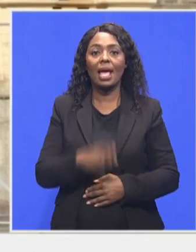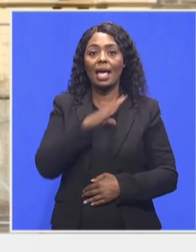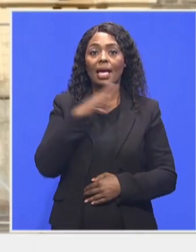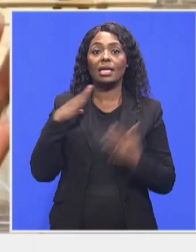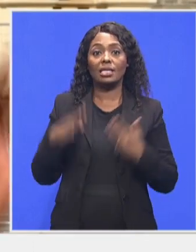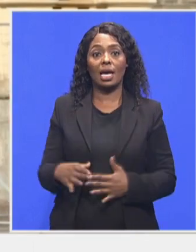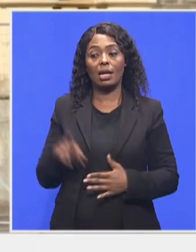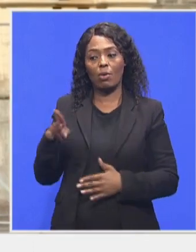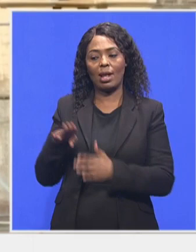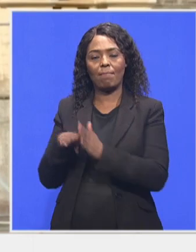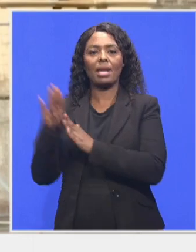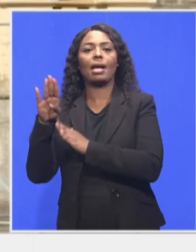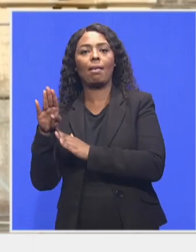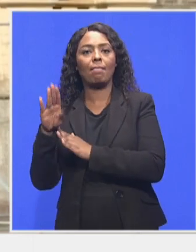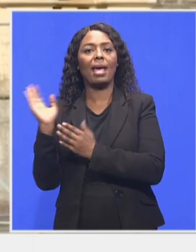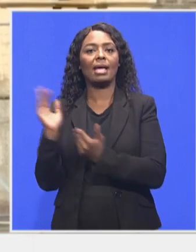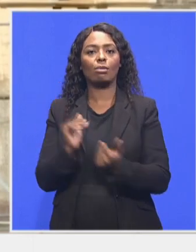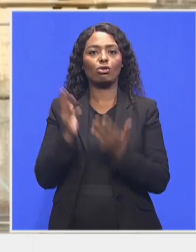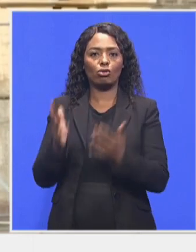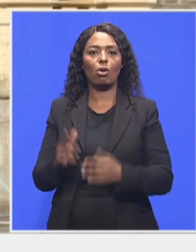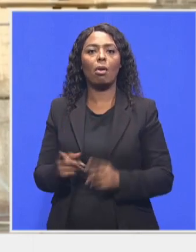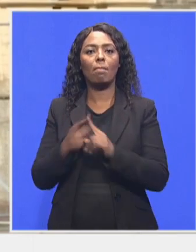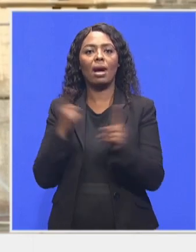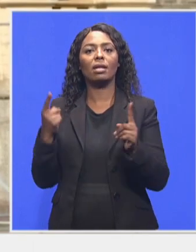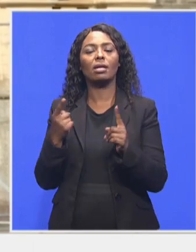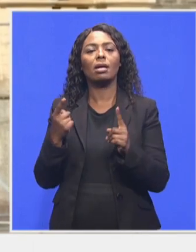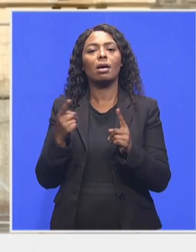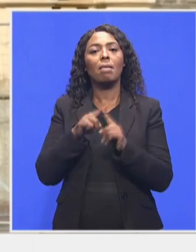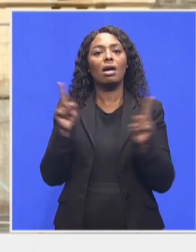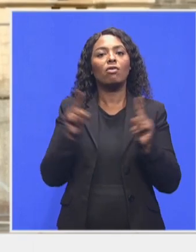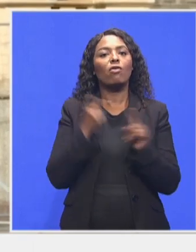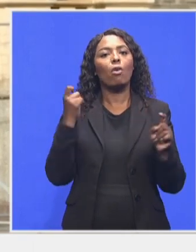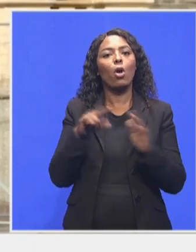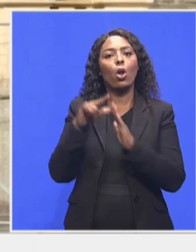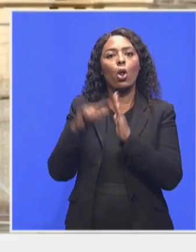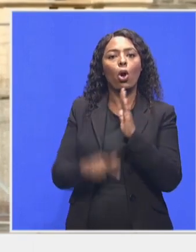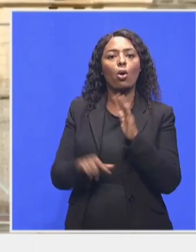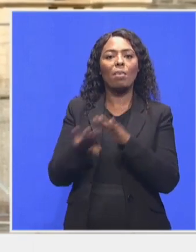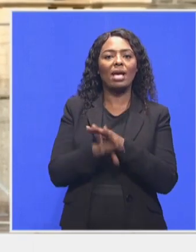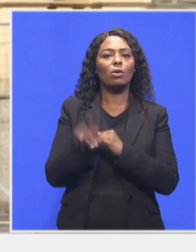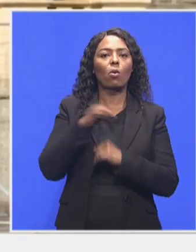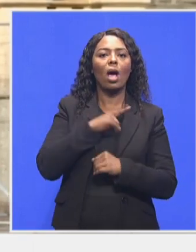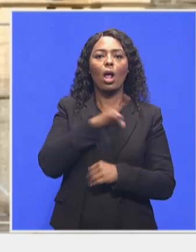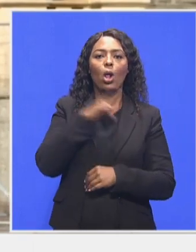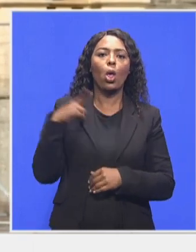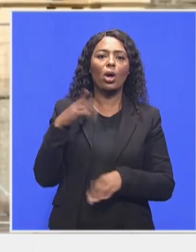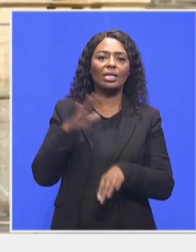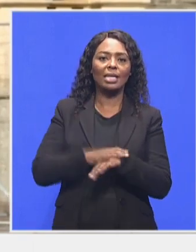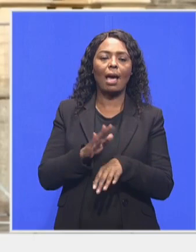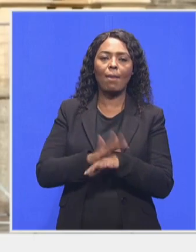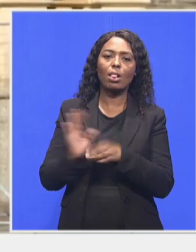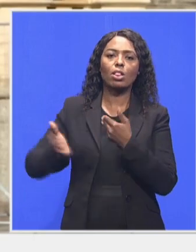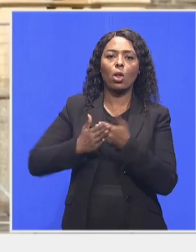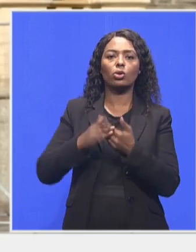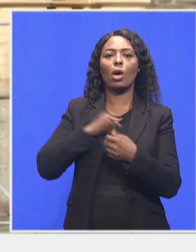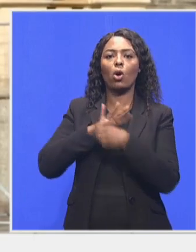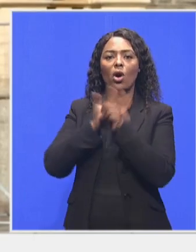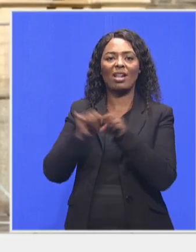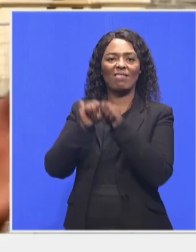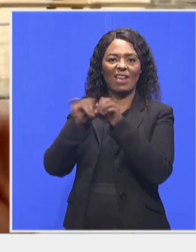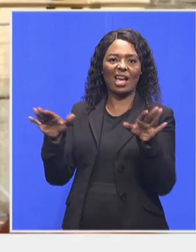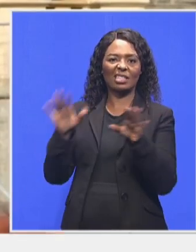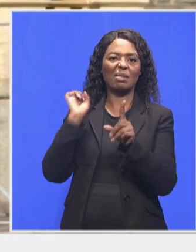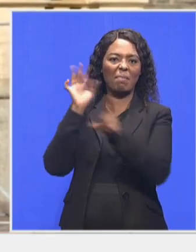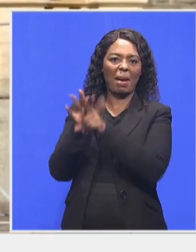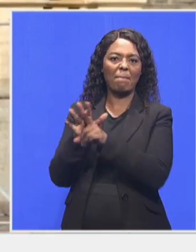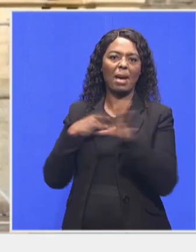up, but of course that's coming from a low base because, as we know, for the longest time they were closed down due to COVID lockdowns